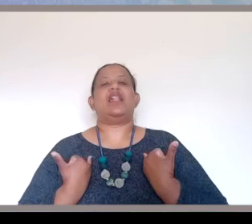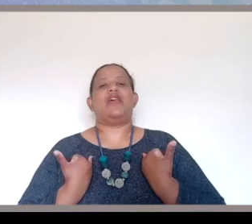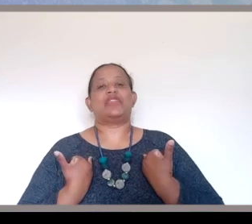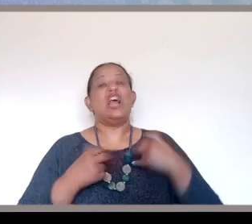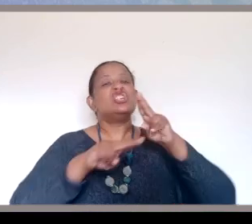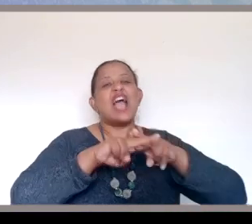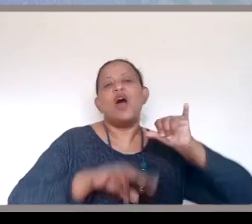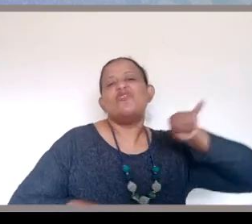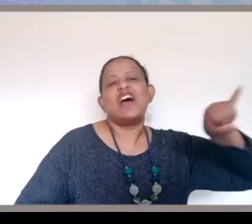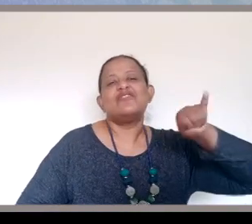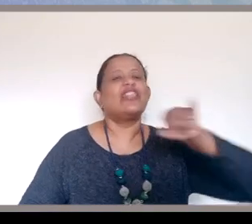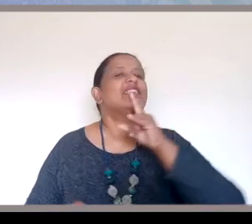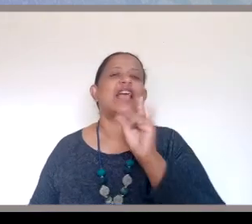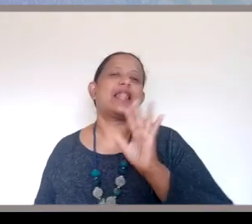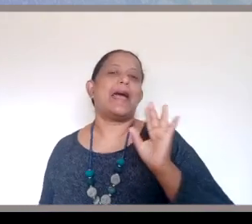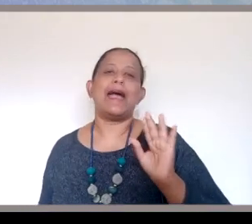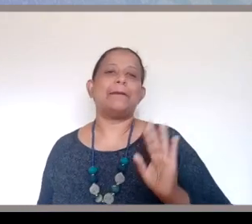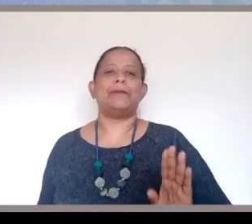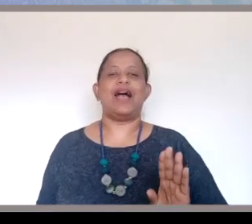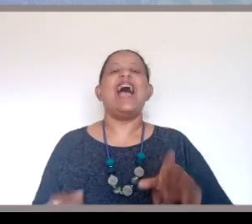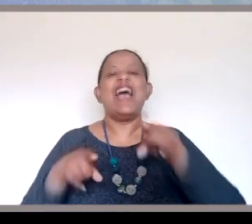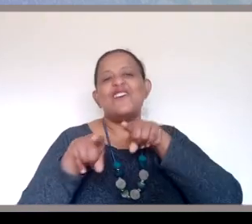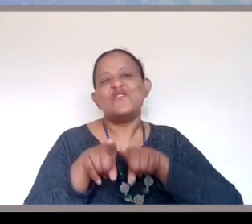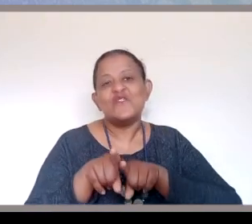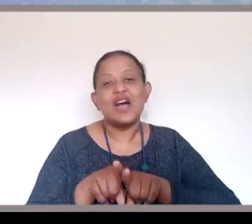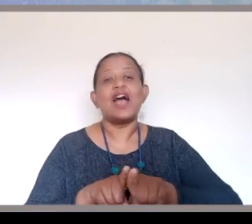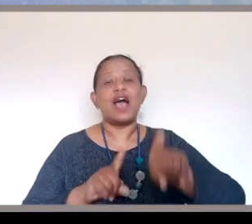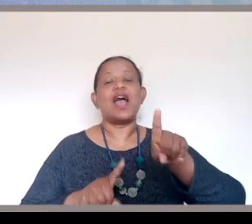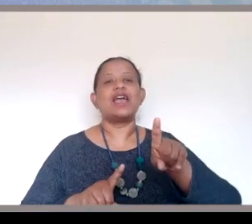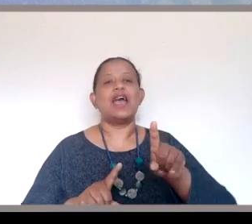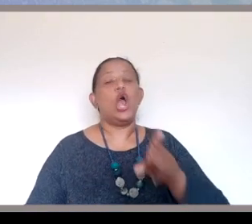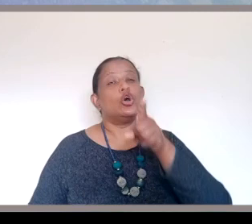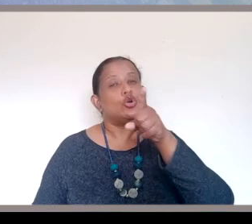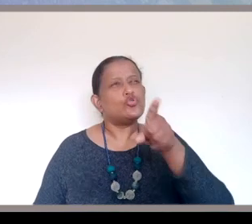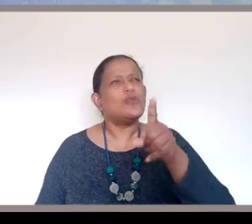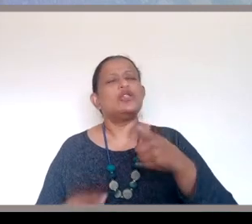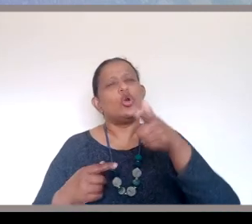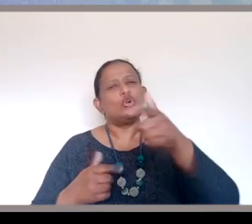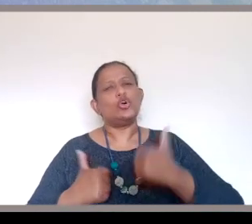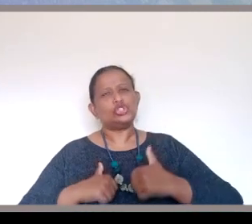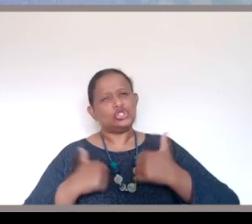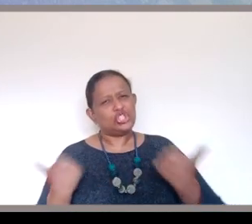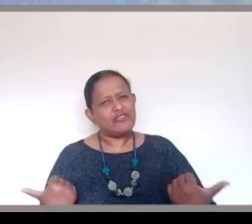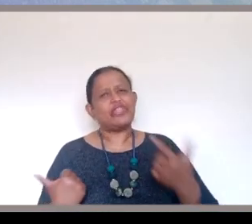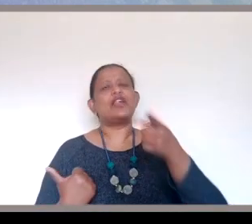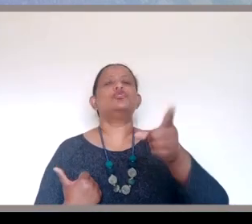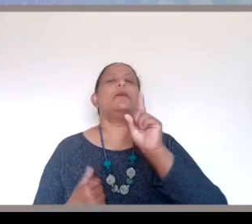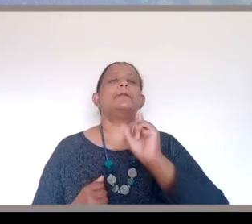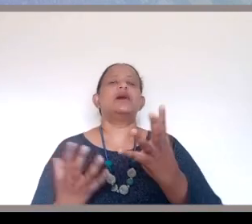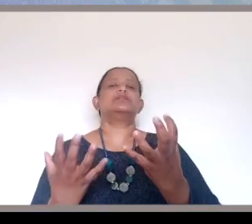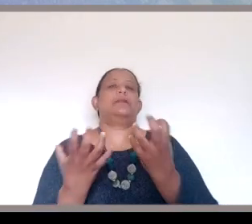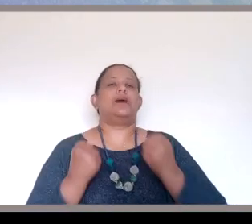pastor, "Pastor, God told me to leave my wife and go and marry someone else that I met at